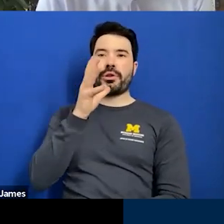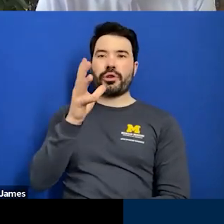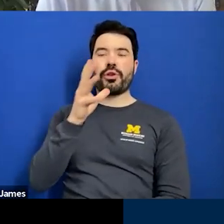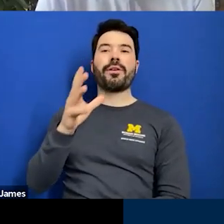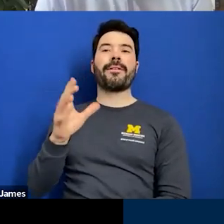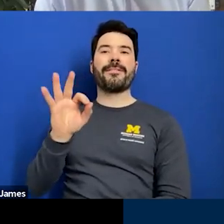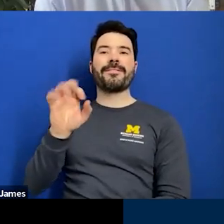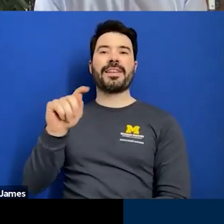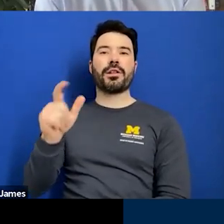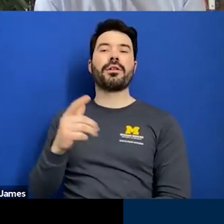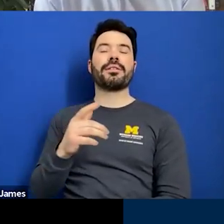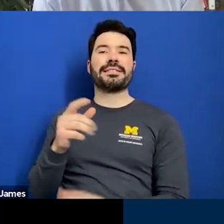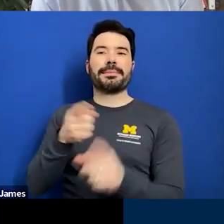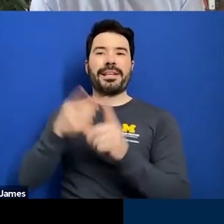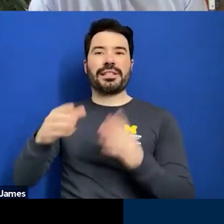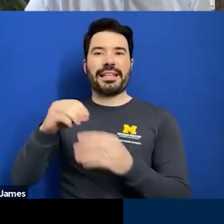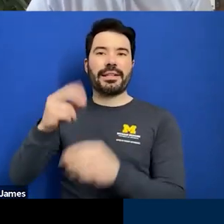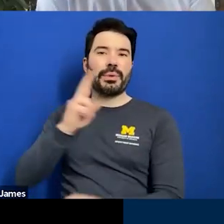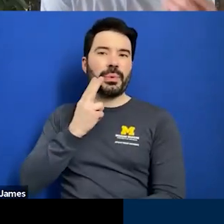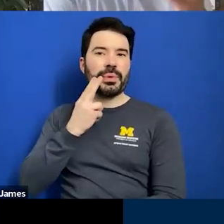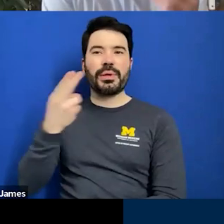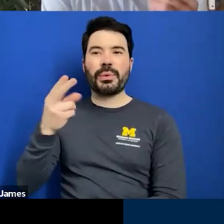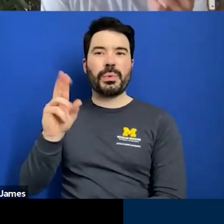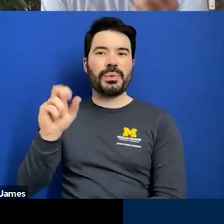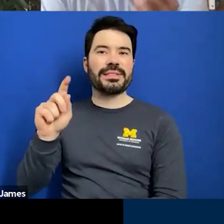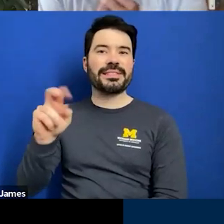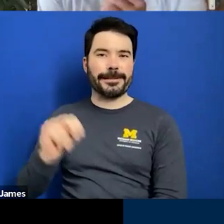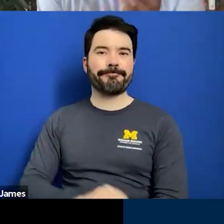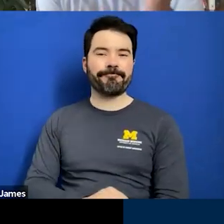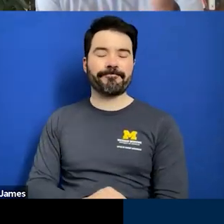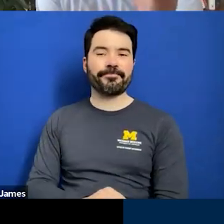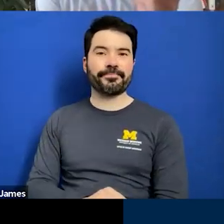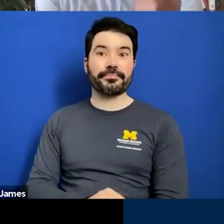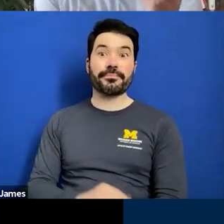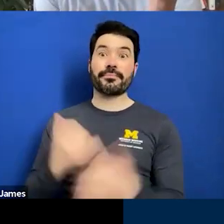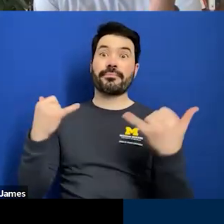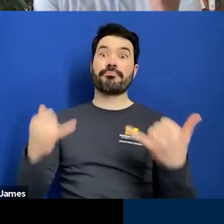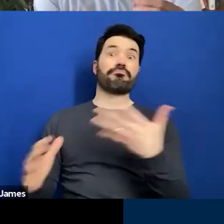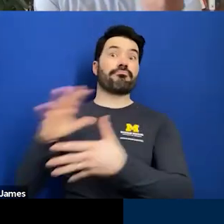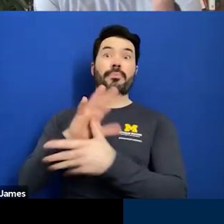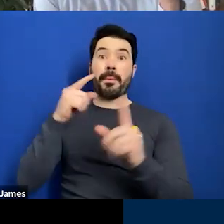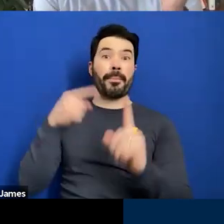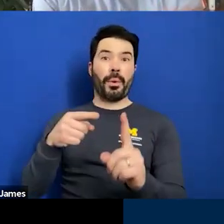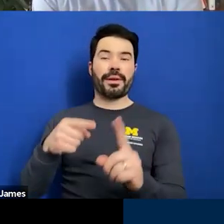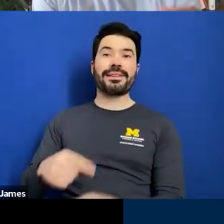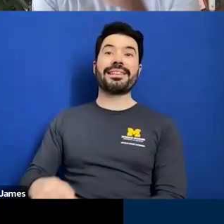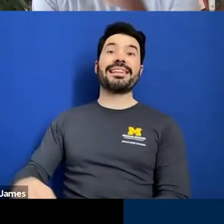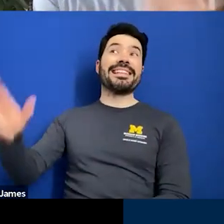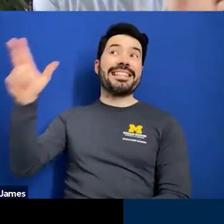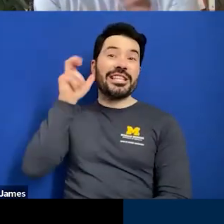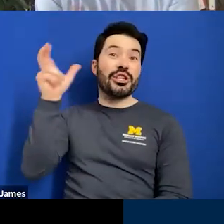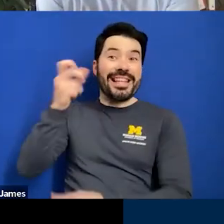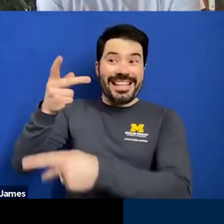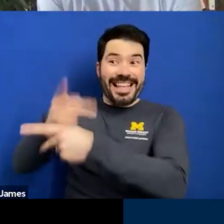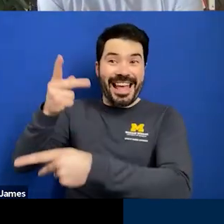Houston. So the main point I want to start off with is hearing healthcare delivery is terrible, is